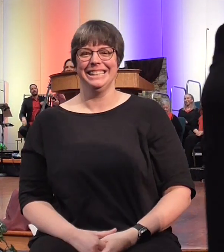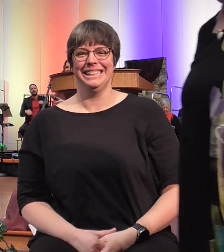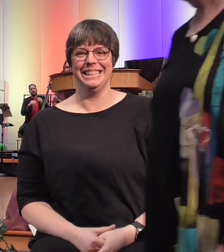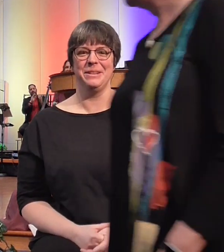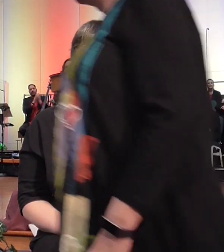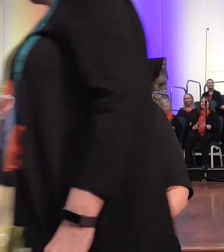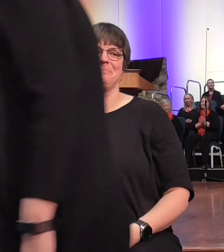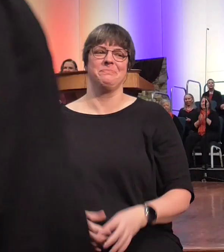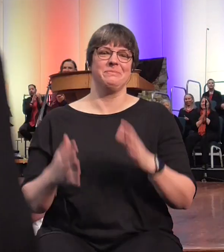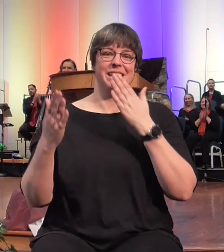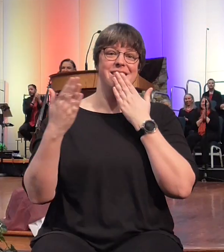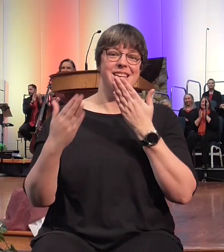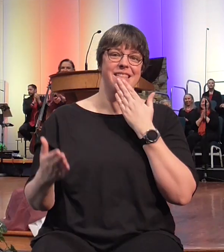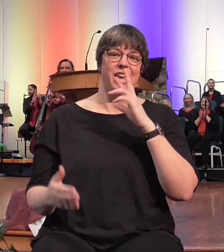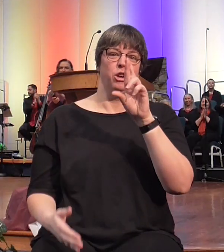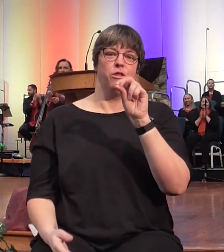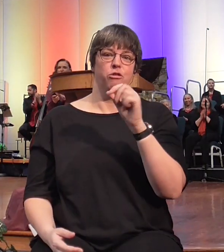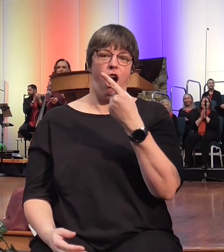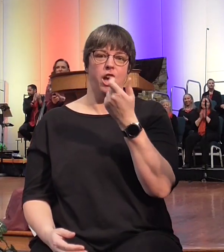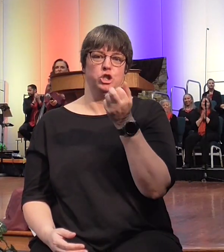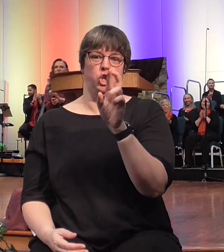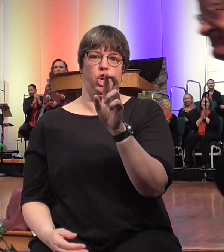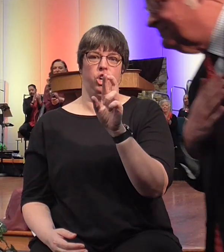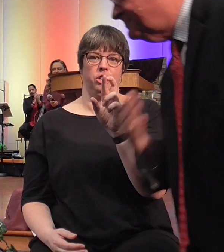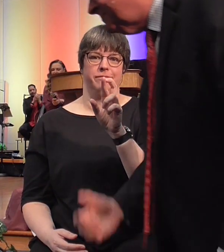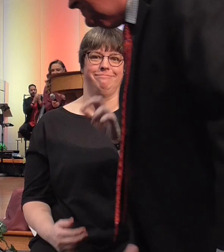Roger Teel, everybody.